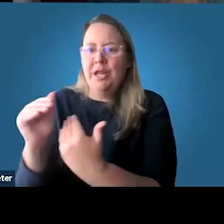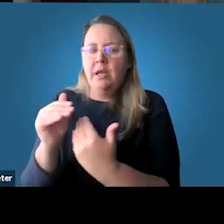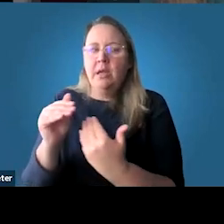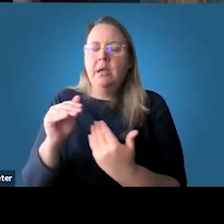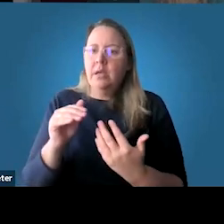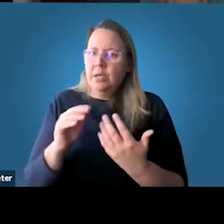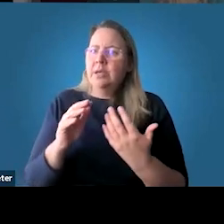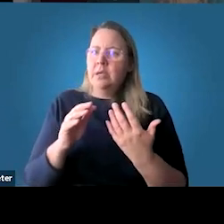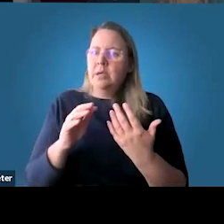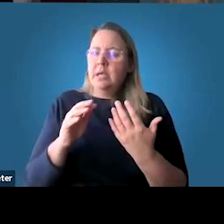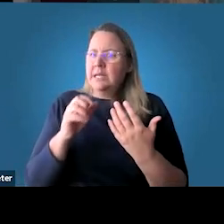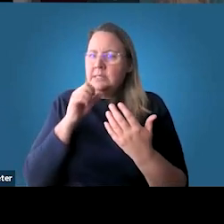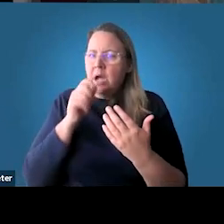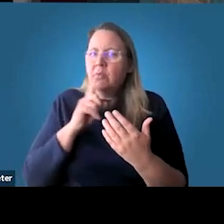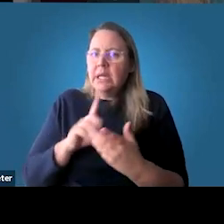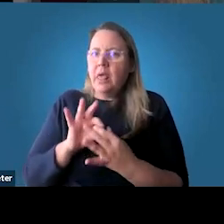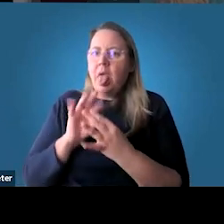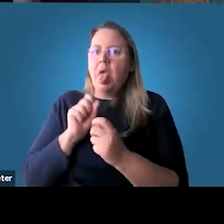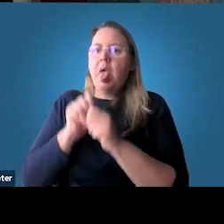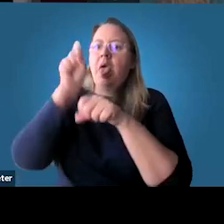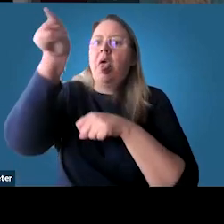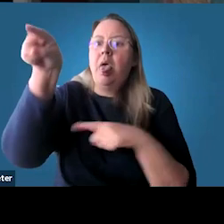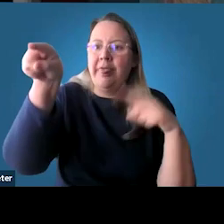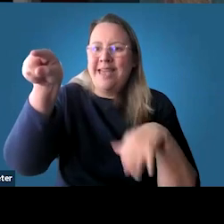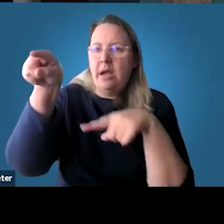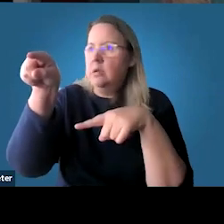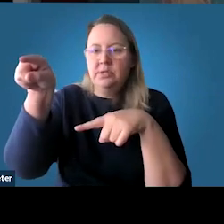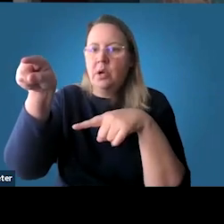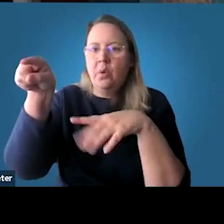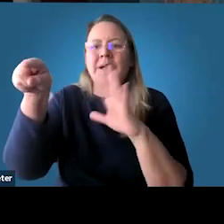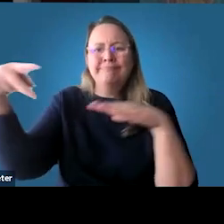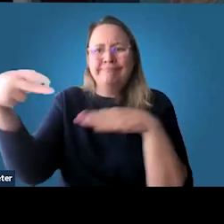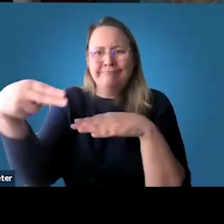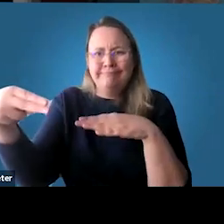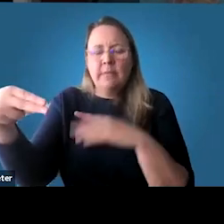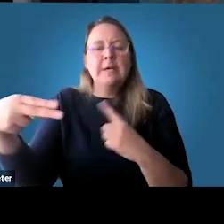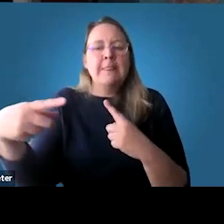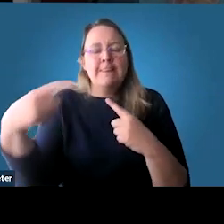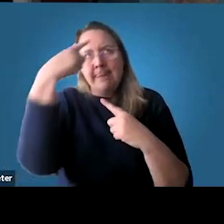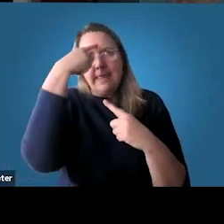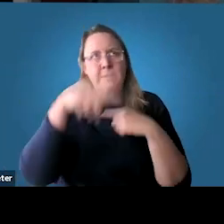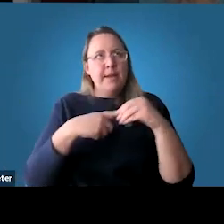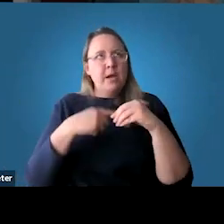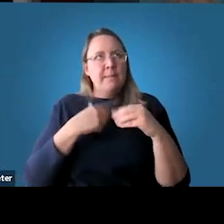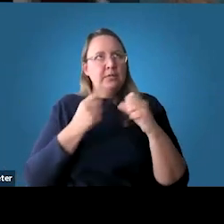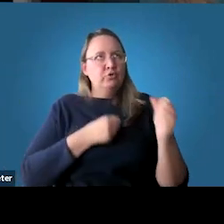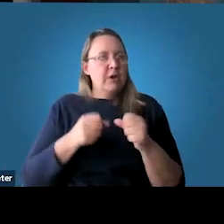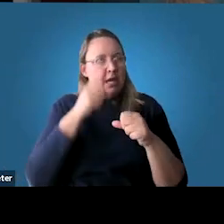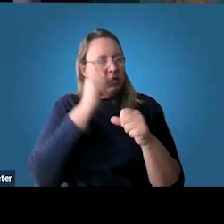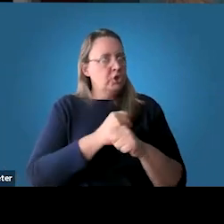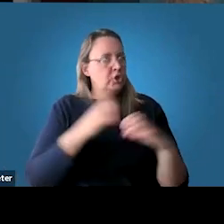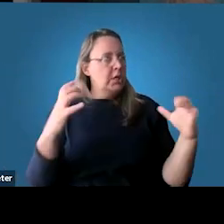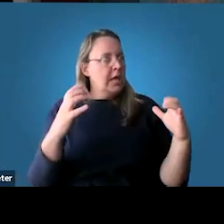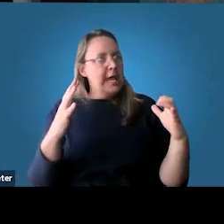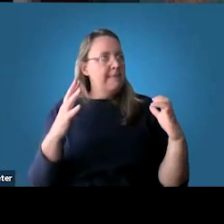your audience pays attention to, then that's an opportunity to stop the wires, rethink your earned media strategy, and